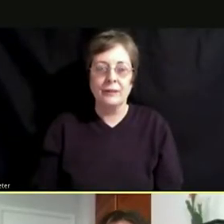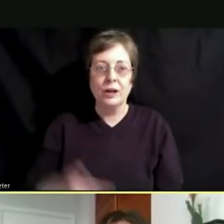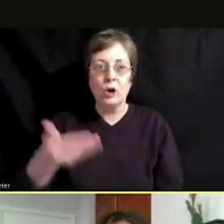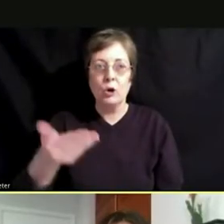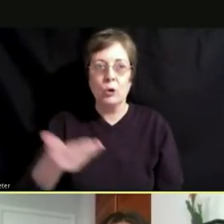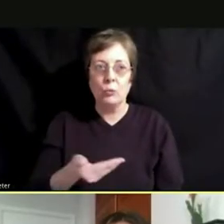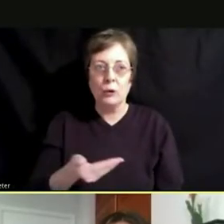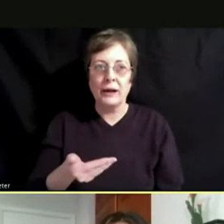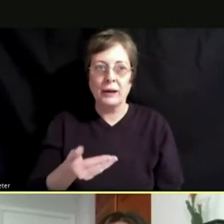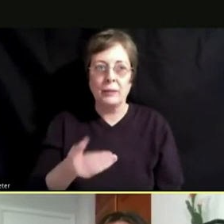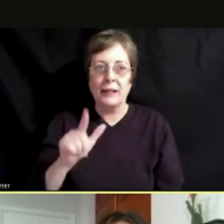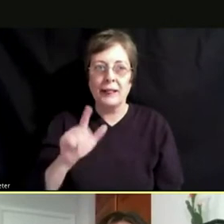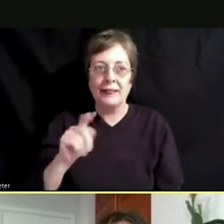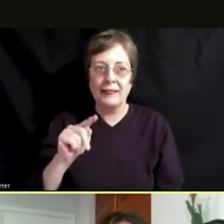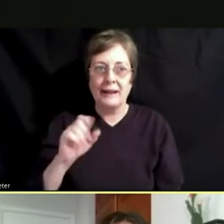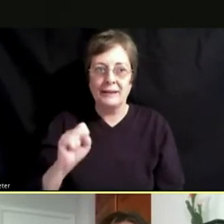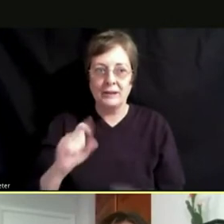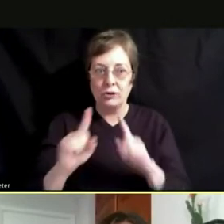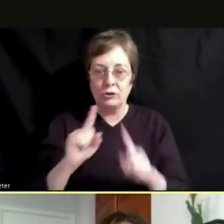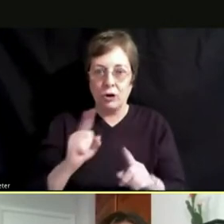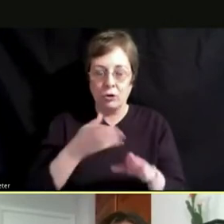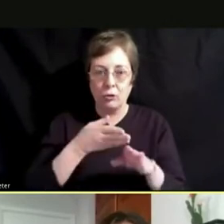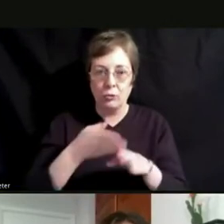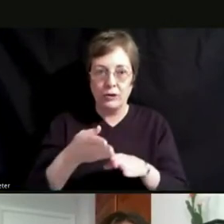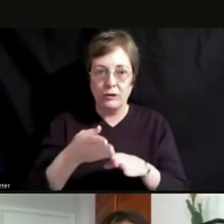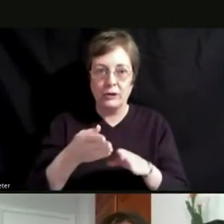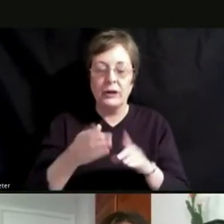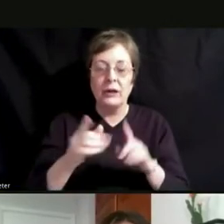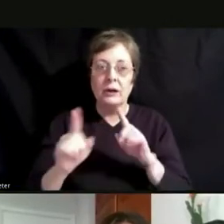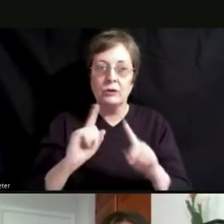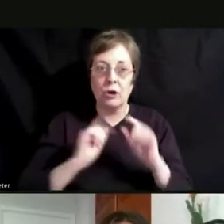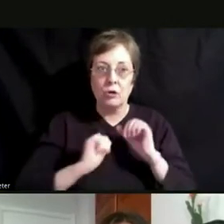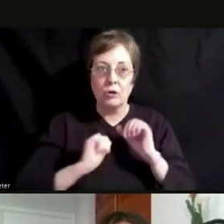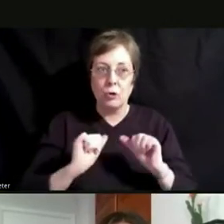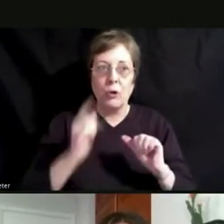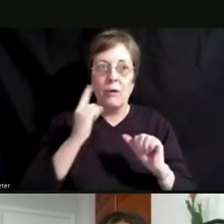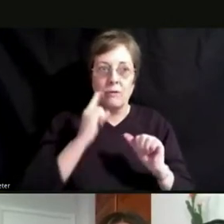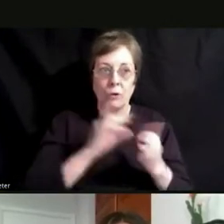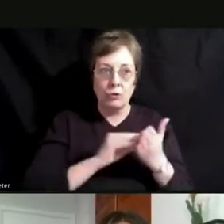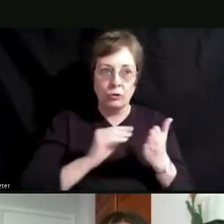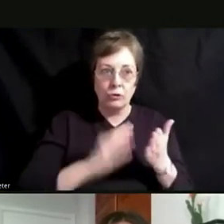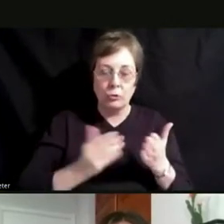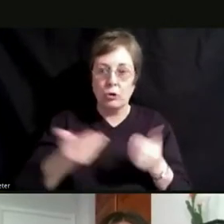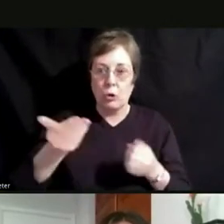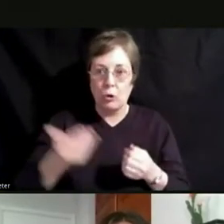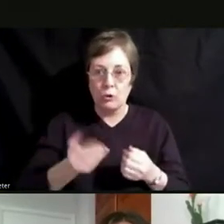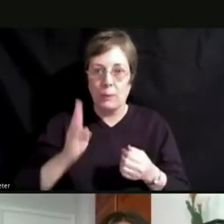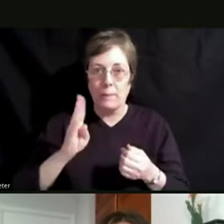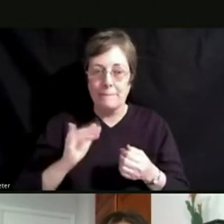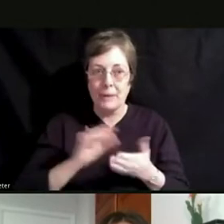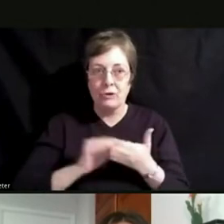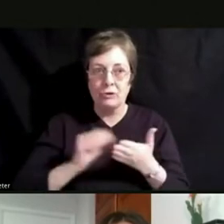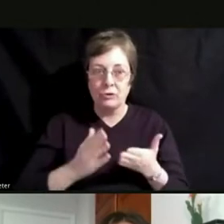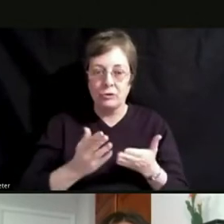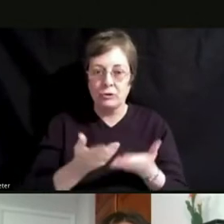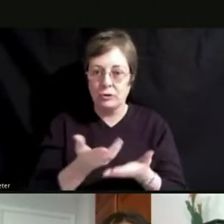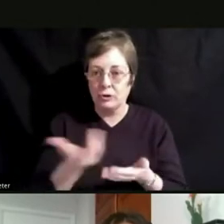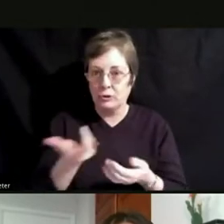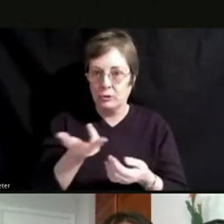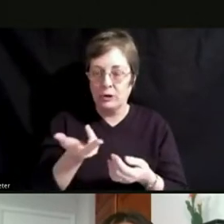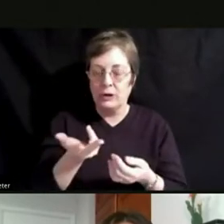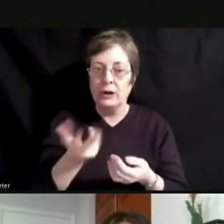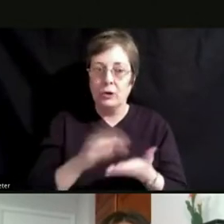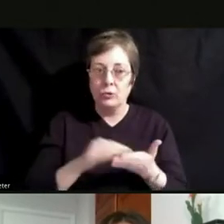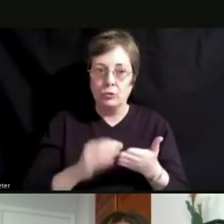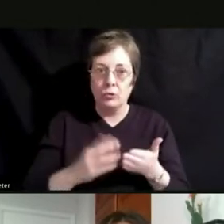to Let's Talk Careers, a talk show for students. Hosted by students. We are your student hosts. Hi, I'm Taylor,